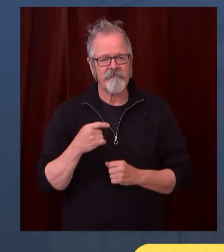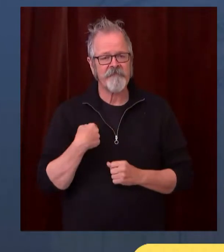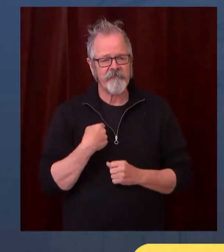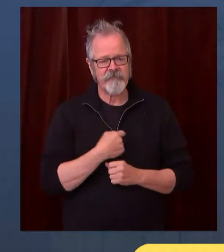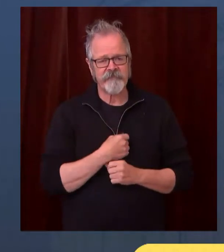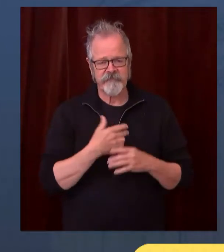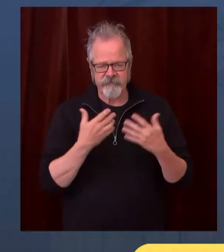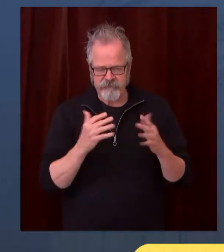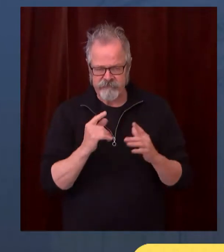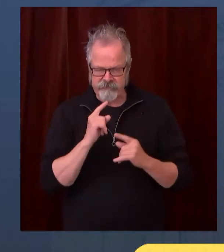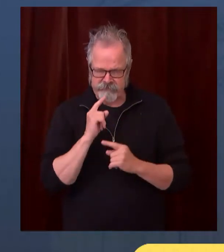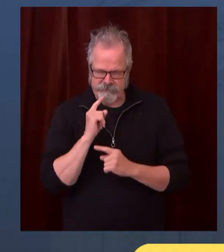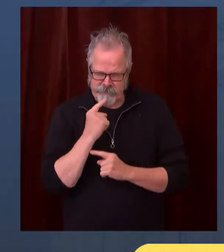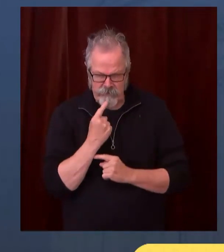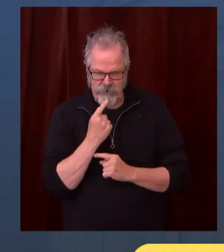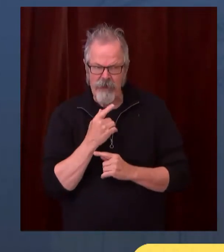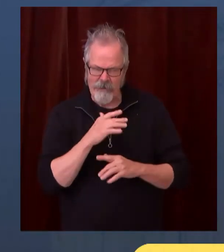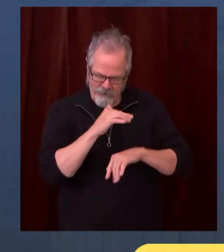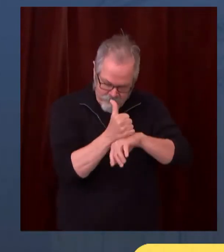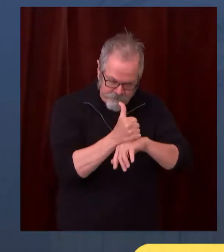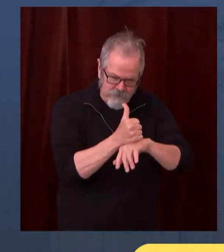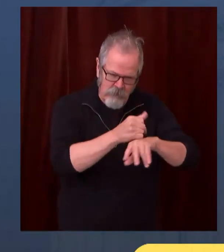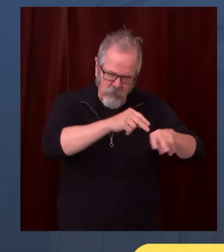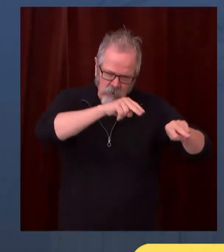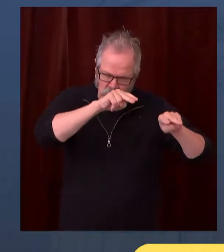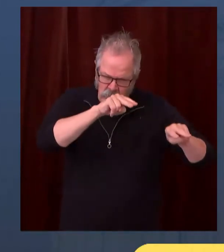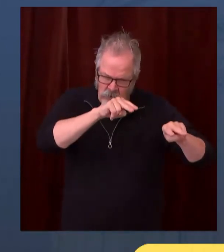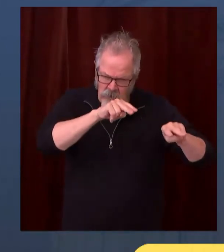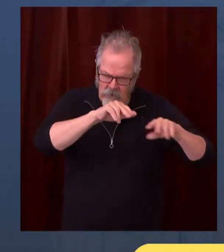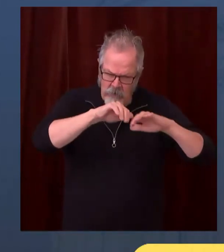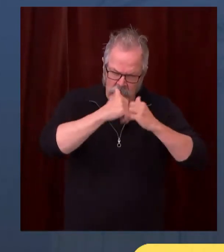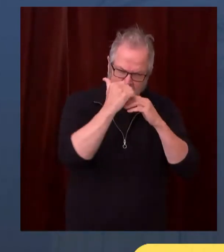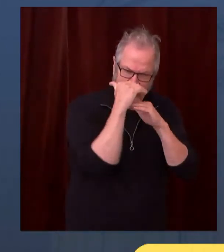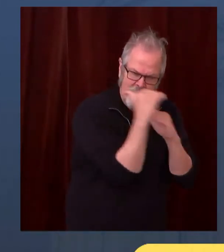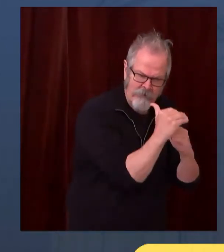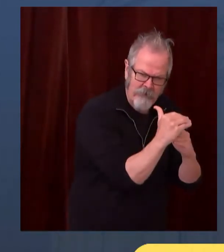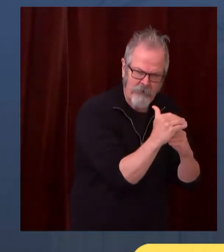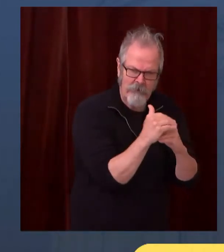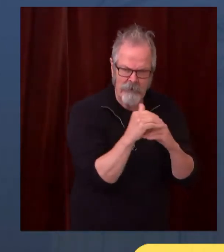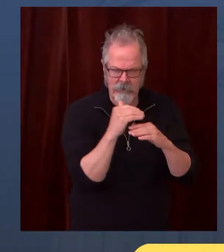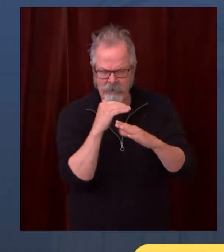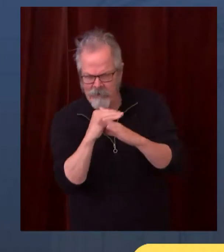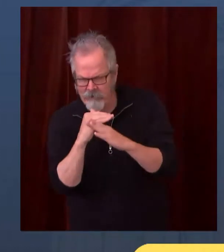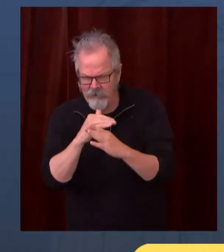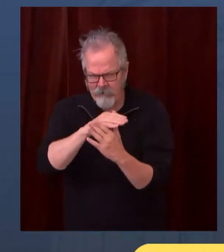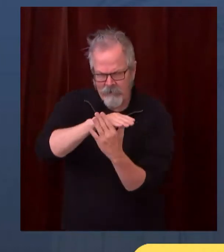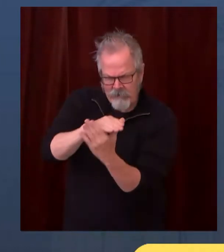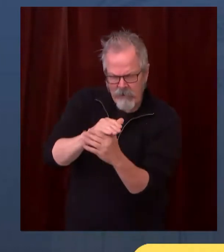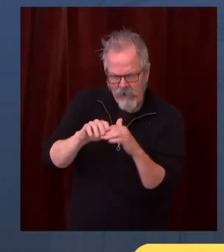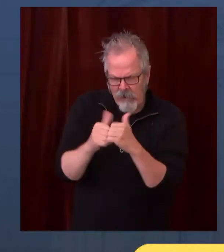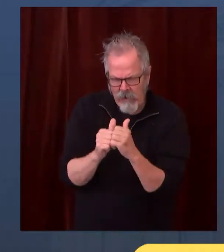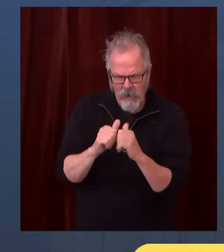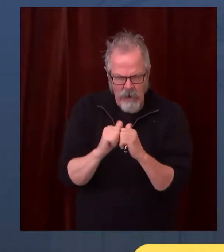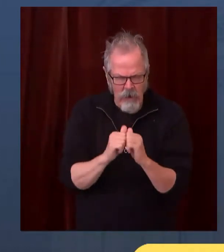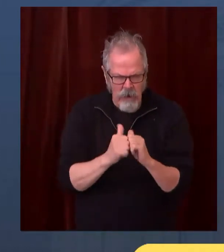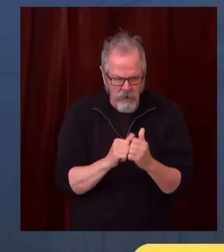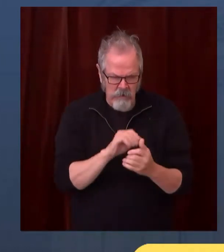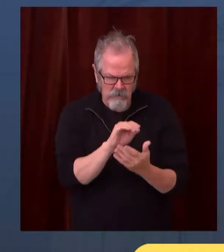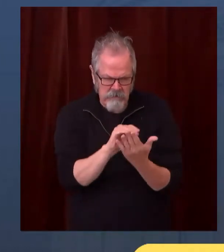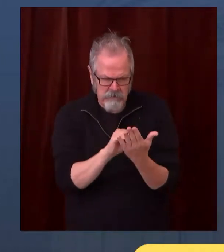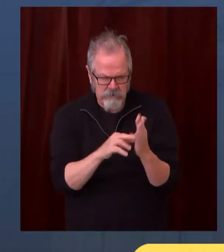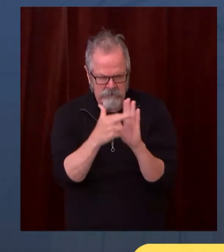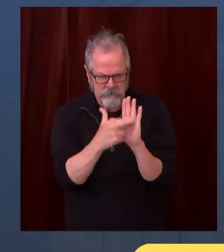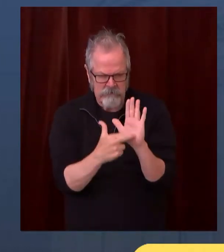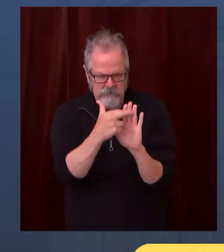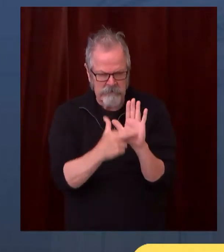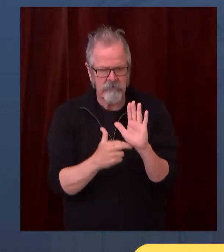enforce always throughout the state of Washington in these facilities, not just because of COVID, but before COVID, it